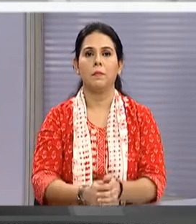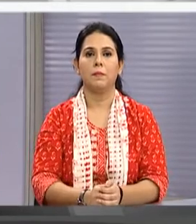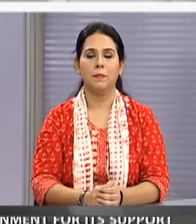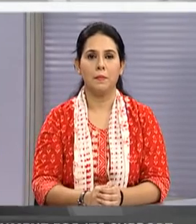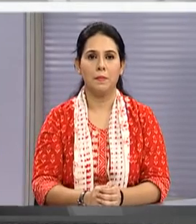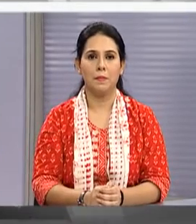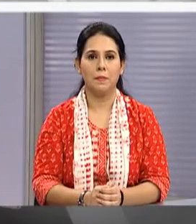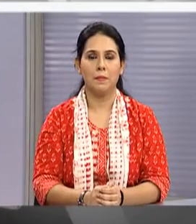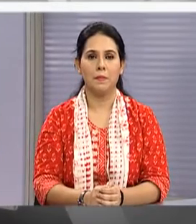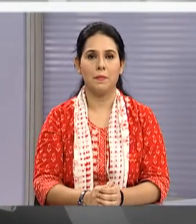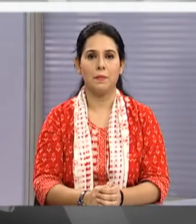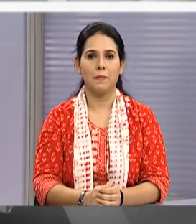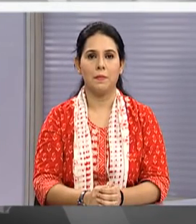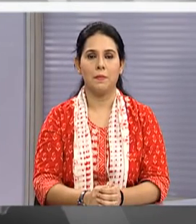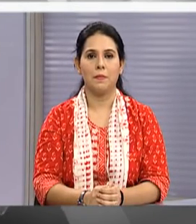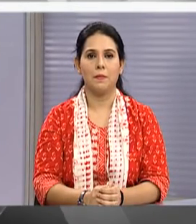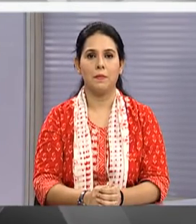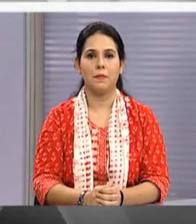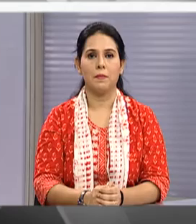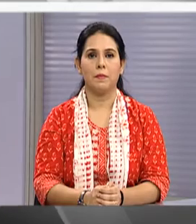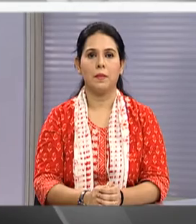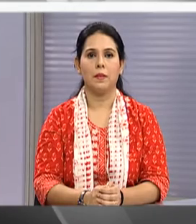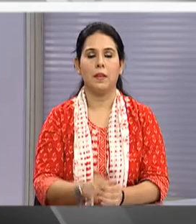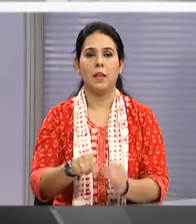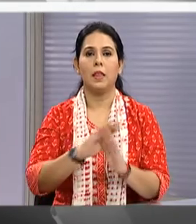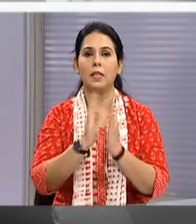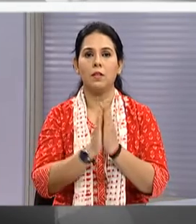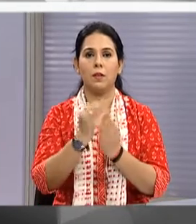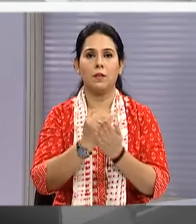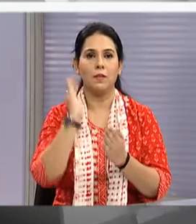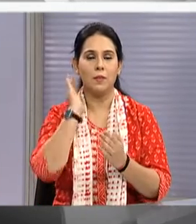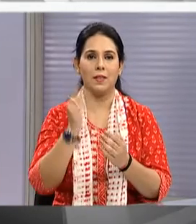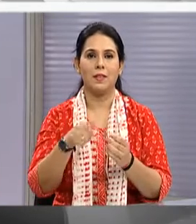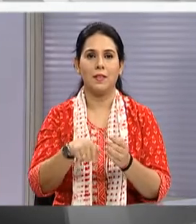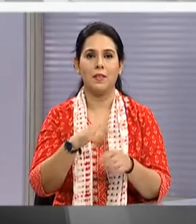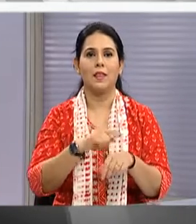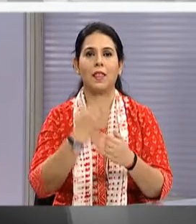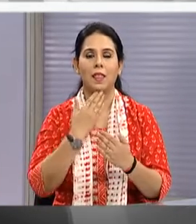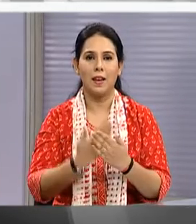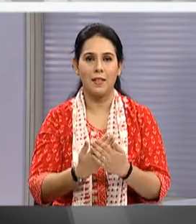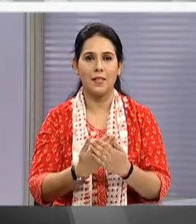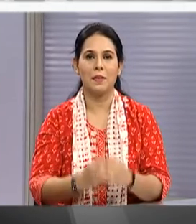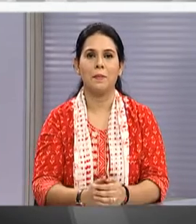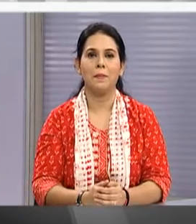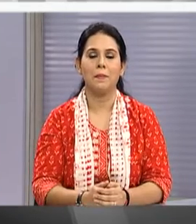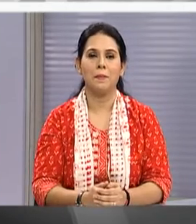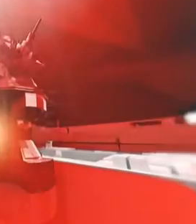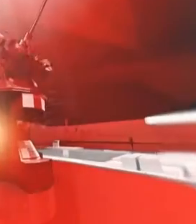time. And that's all the news for the moment. Thanks for being with us.